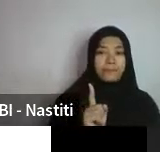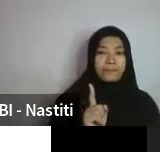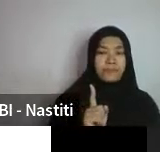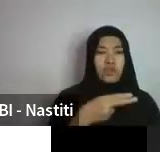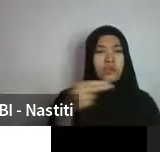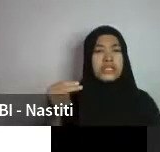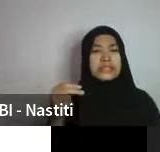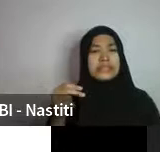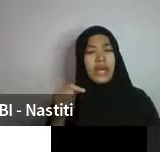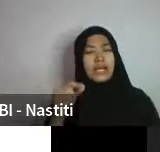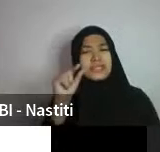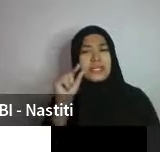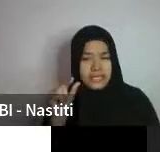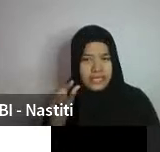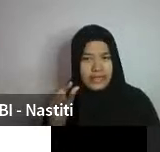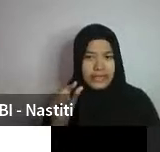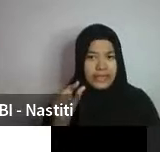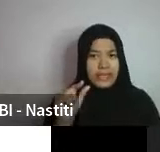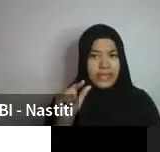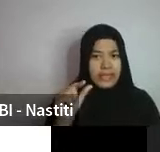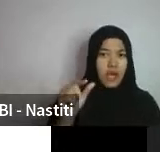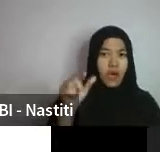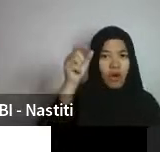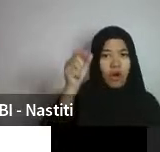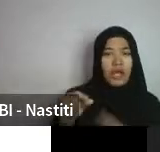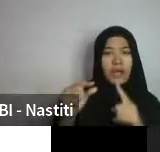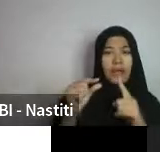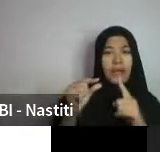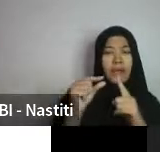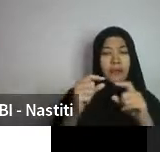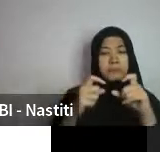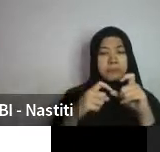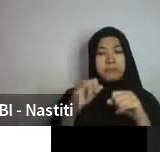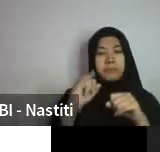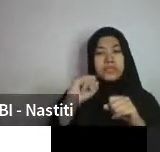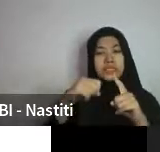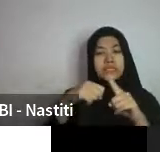of community mental health nurses, I think about 3,000.